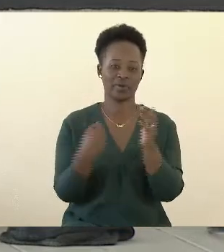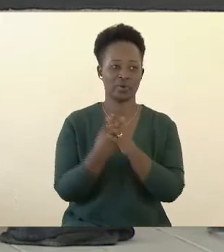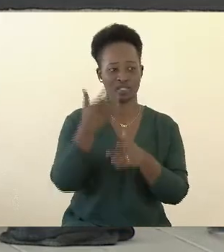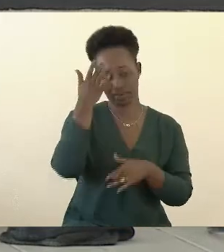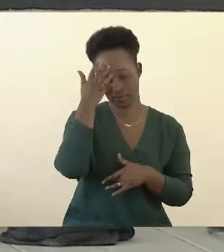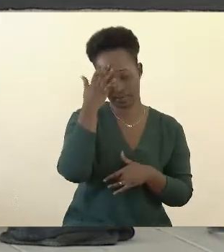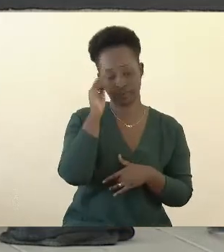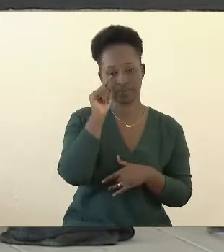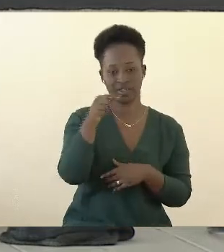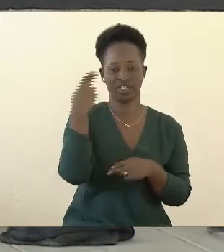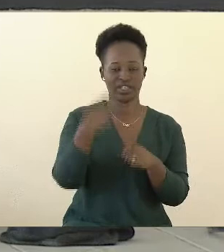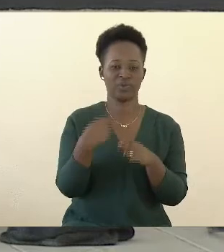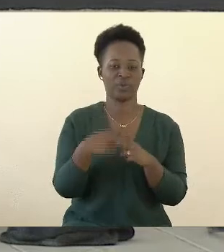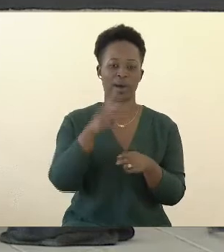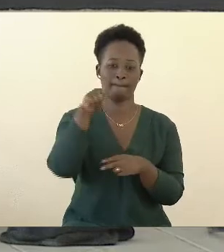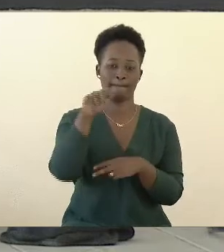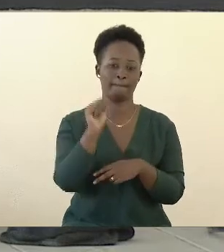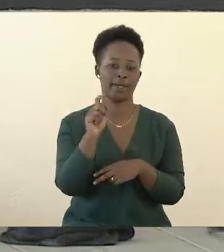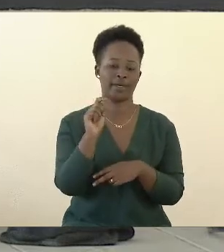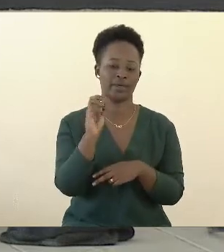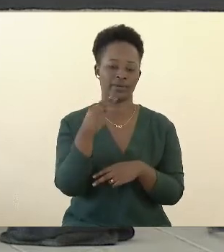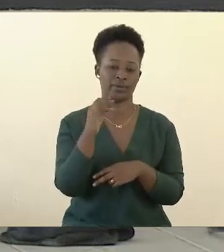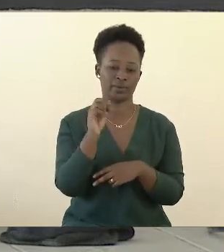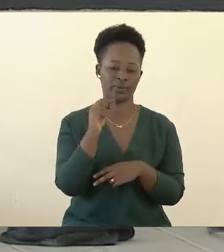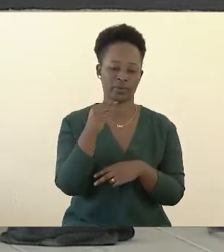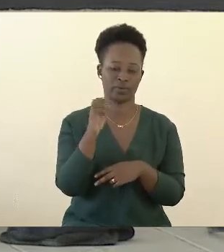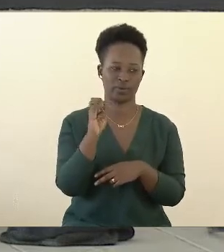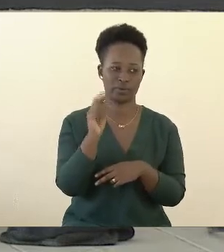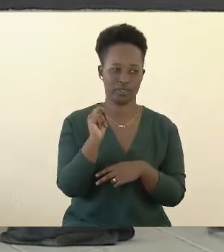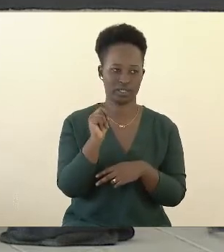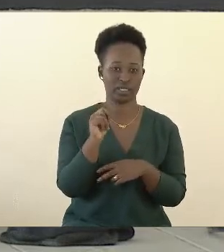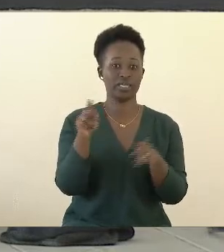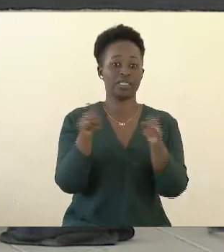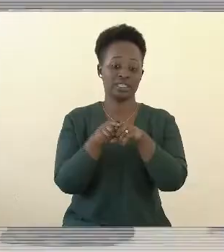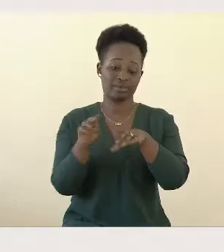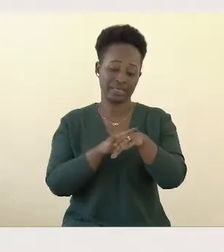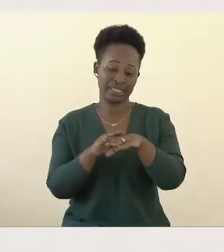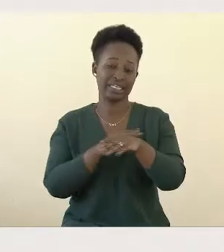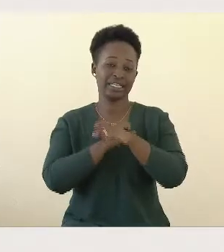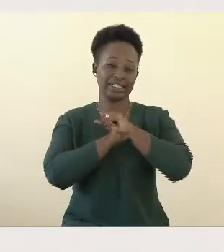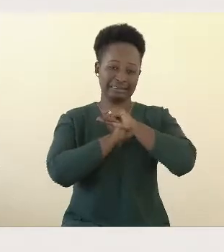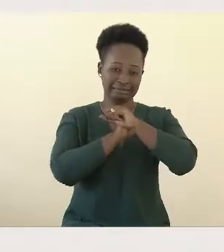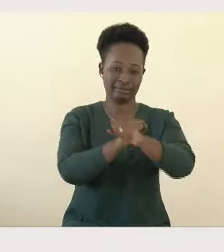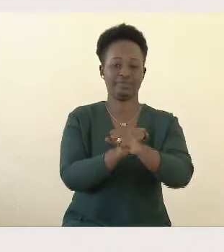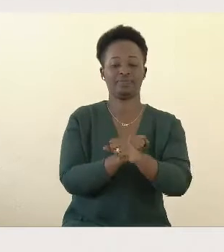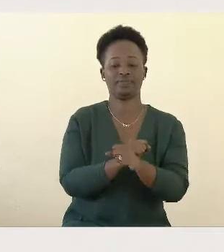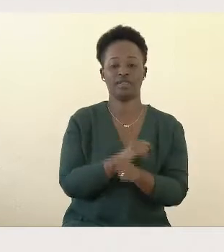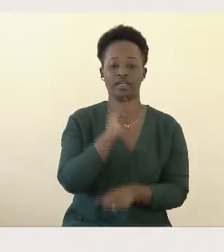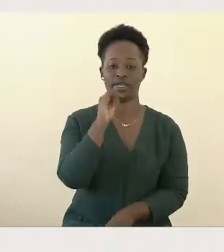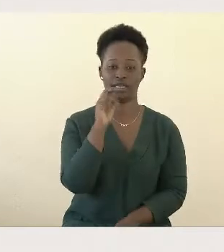is referred to as a pathogen. So the skin also plays an function of preventing the invasion of the